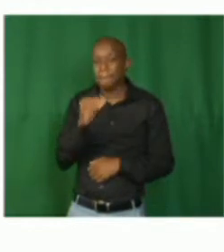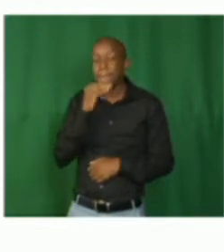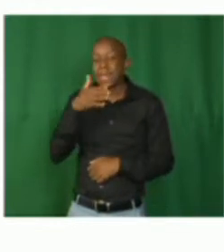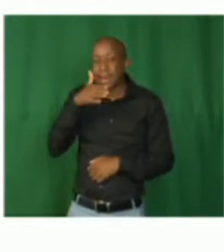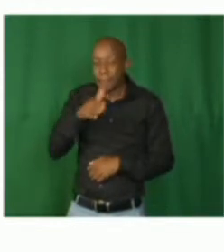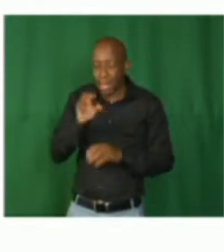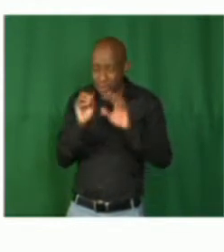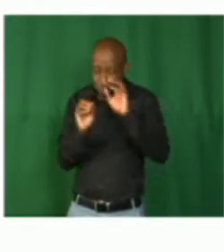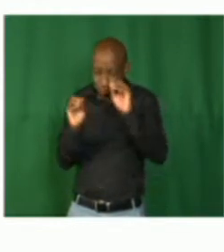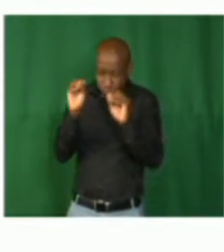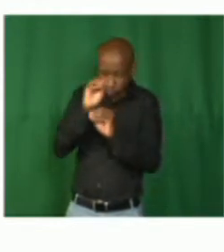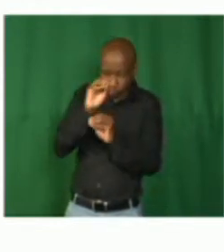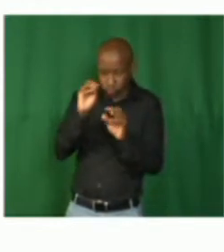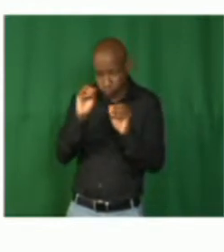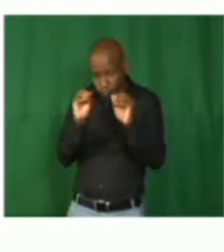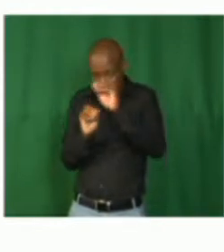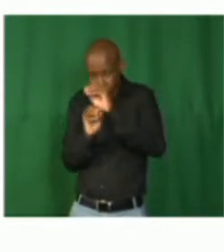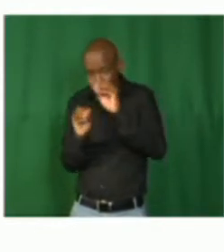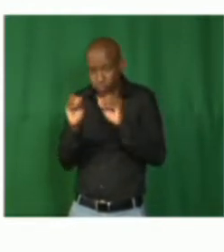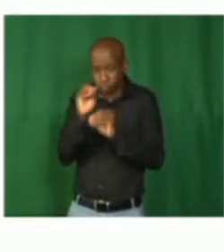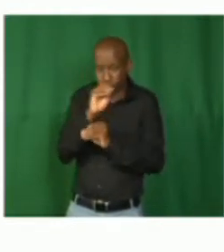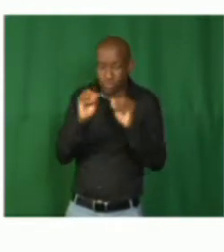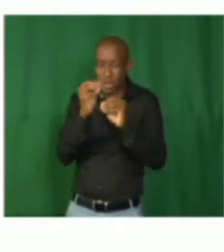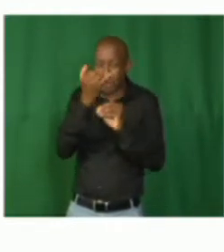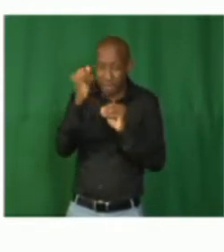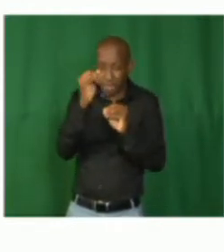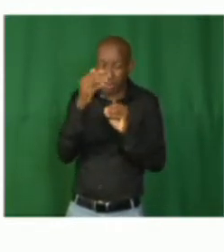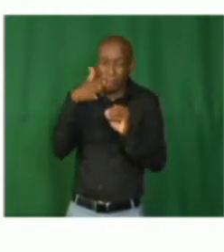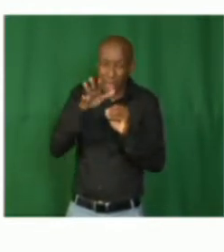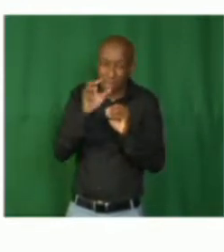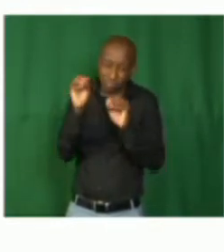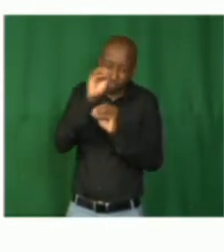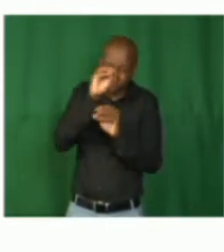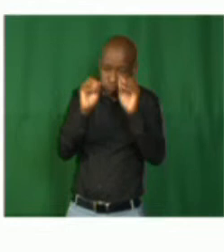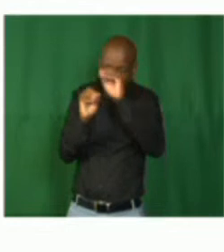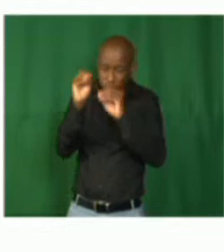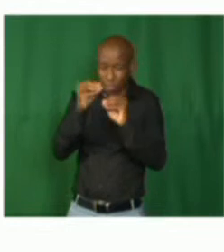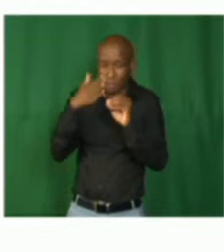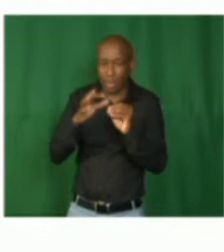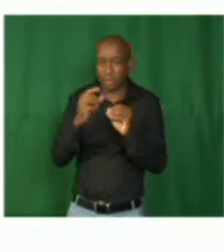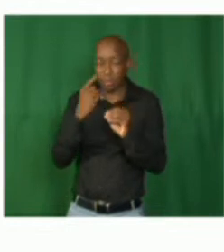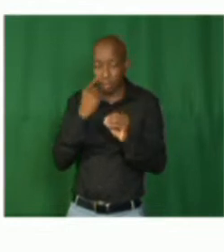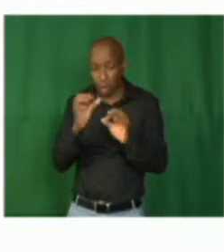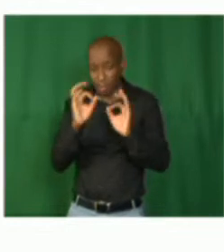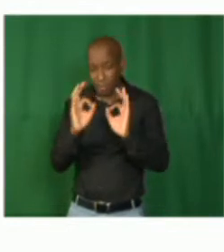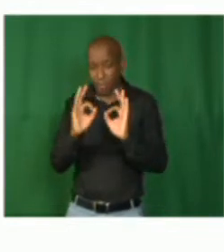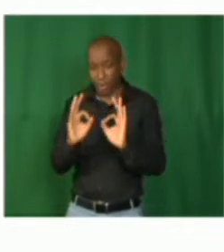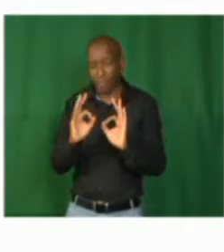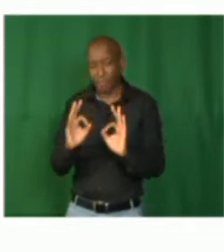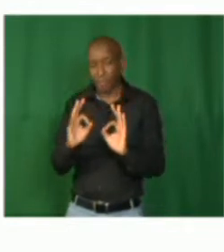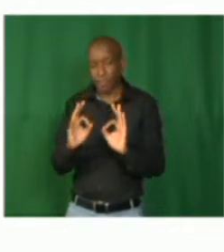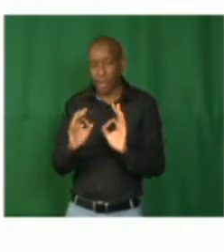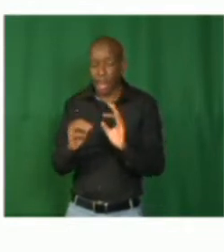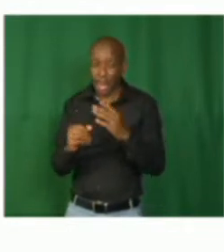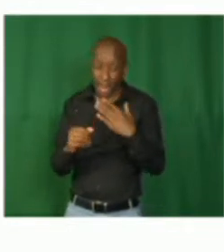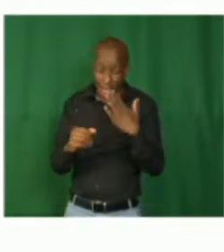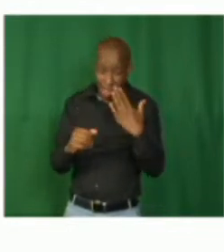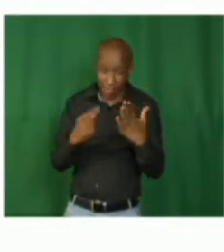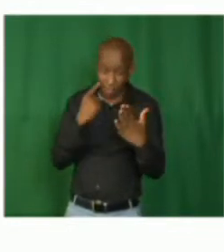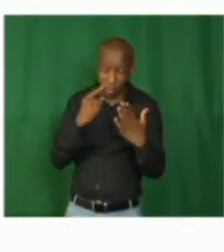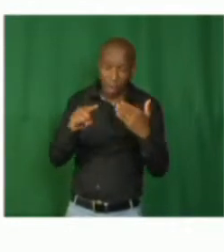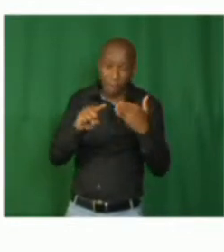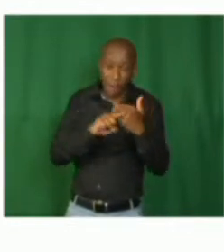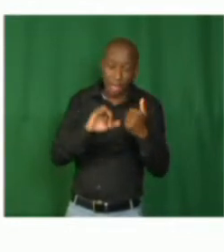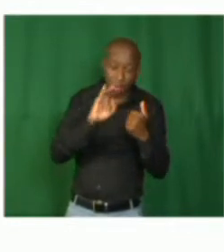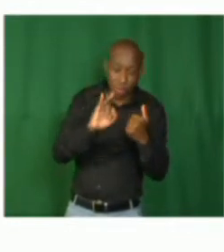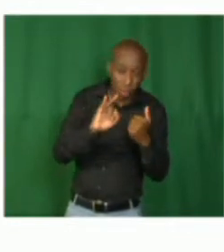rearrange the first equation, such that now on the left-hand side we have got -2